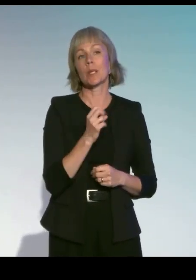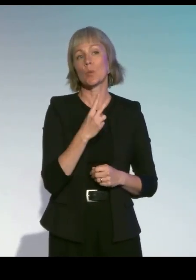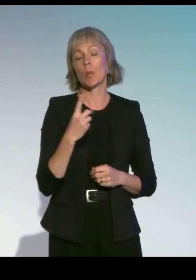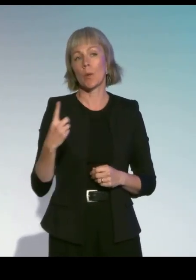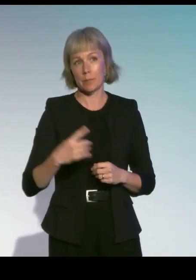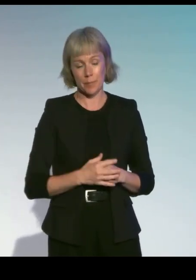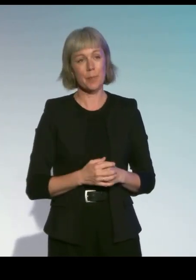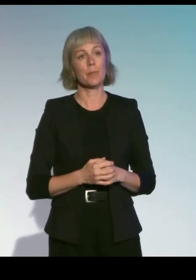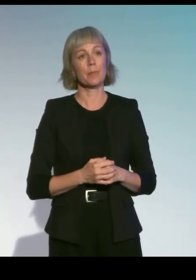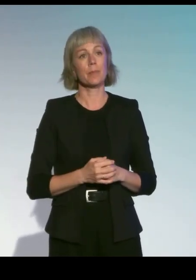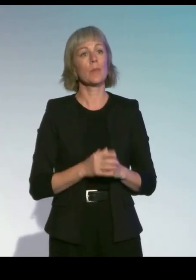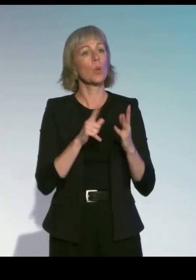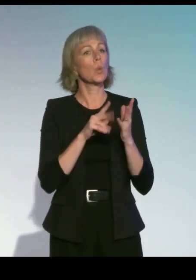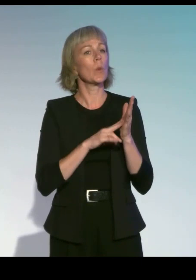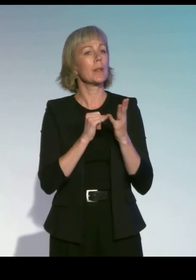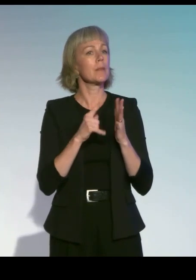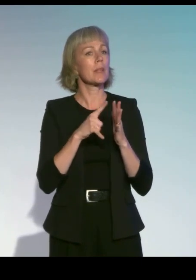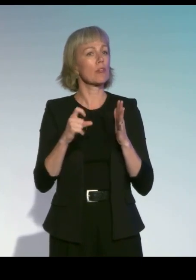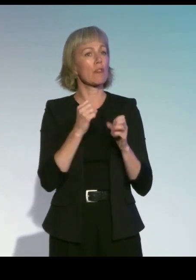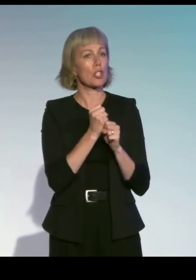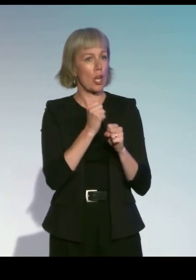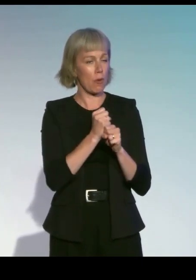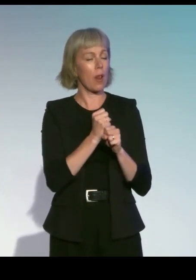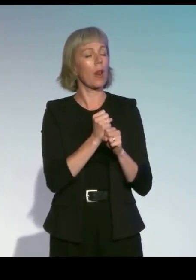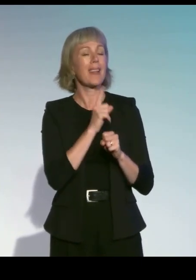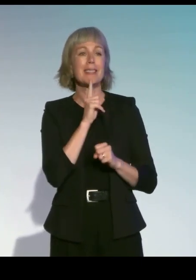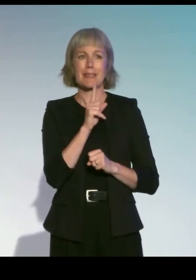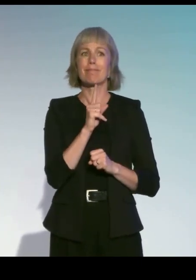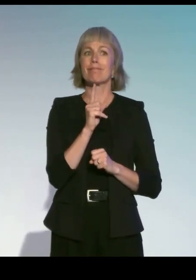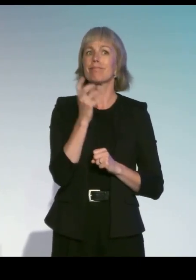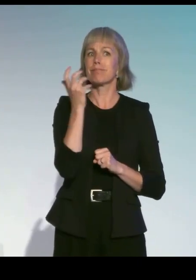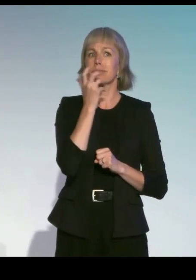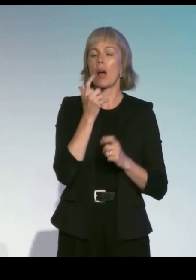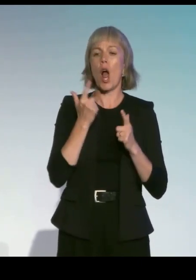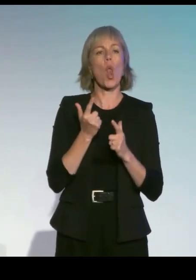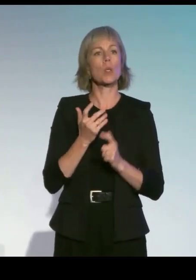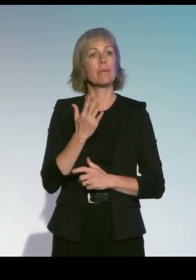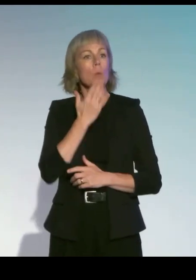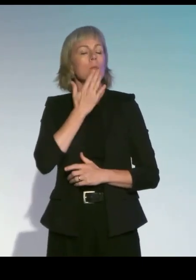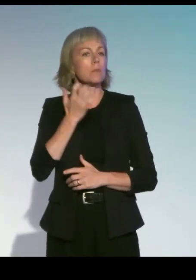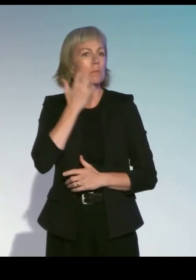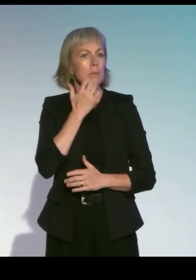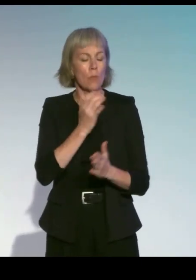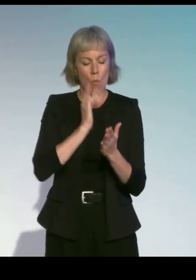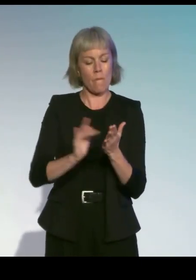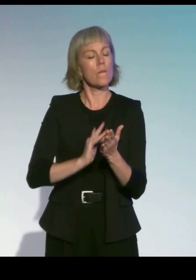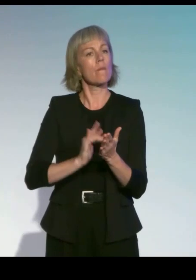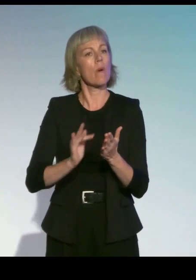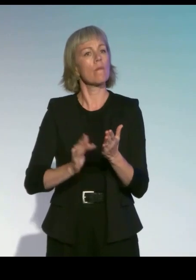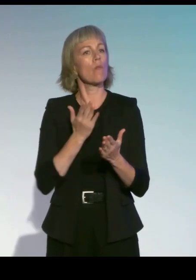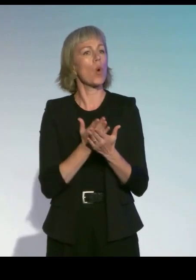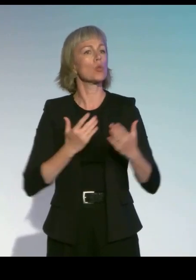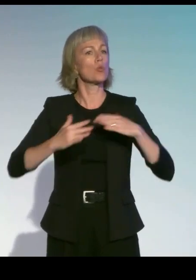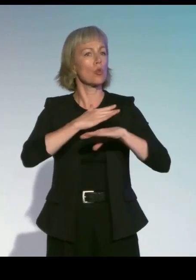the UN Secretary General specifically noted the problem of erroneous content removal when digital platforms prohibit nudity and